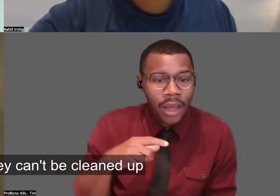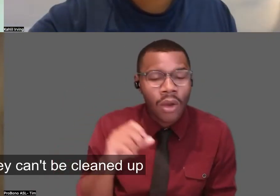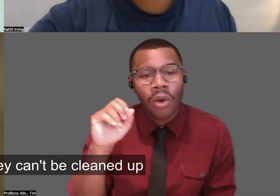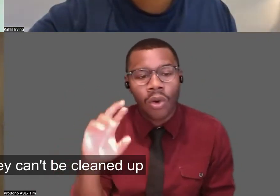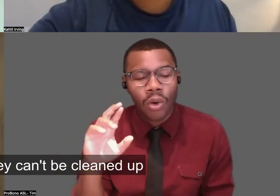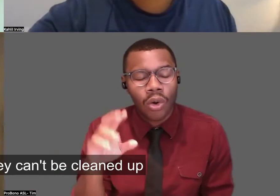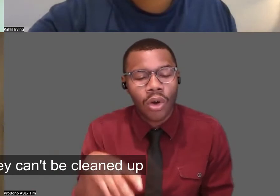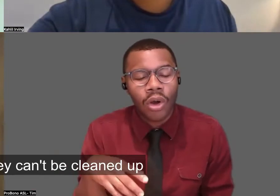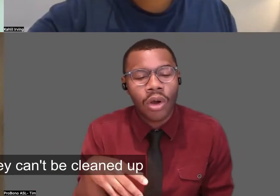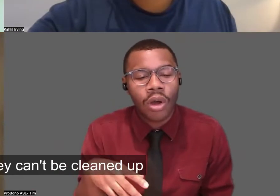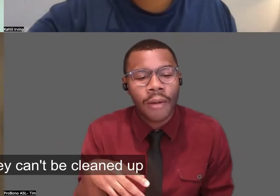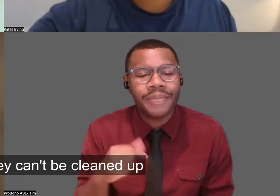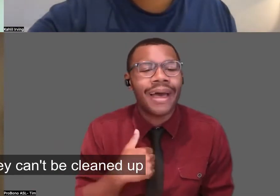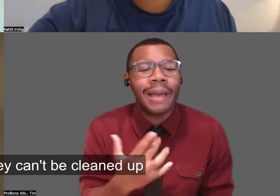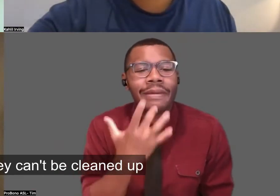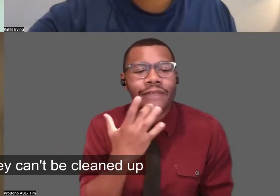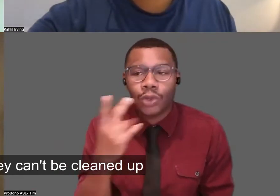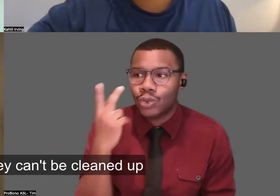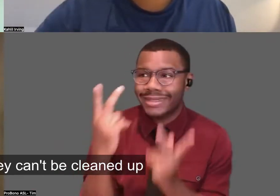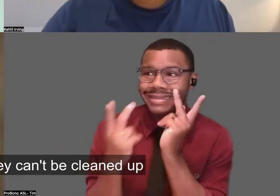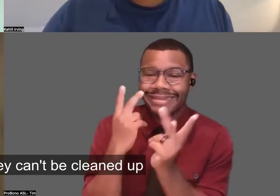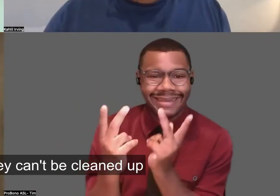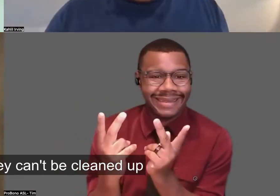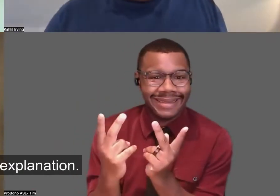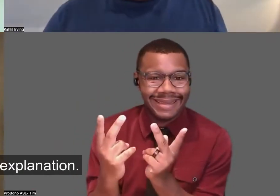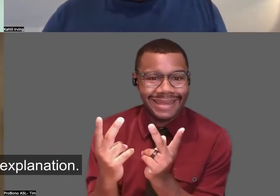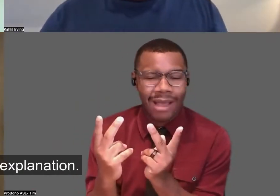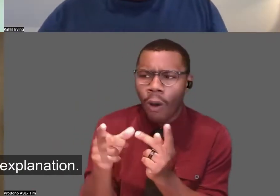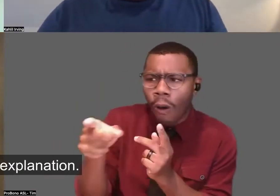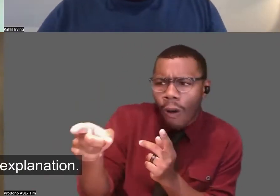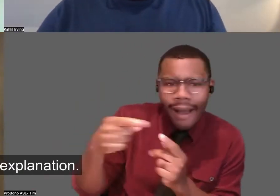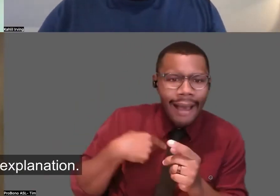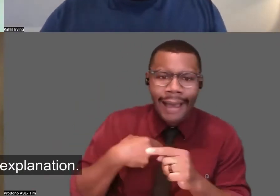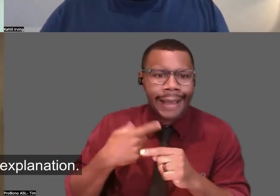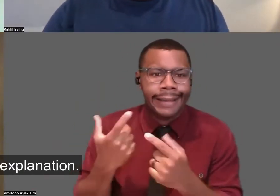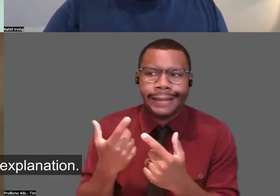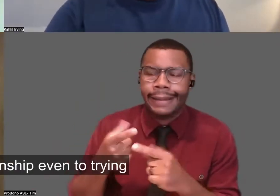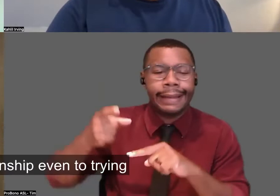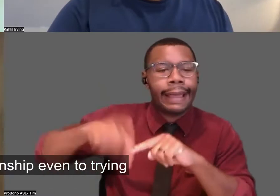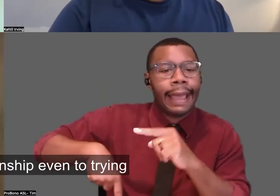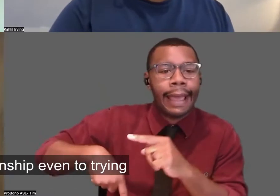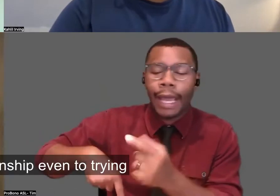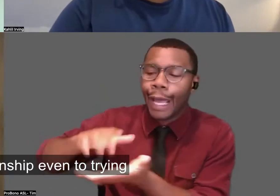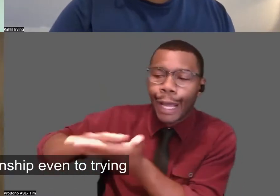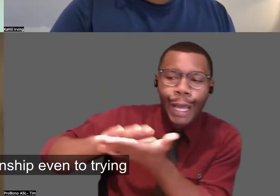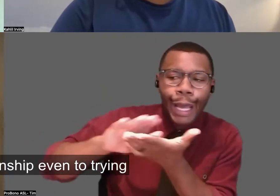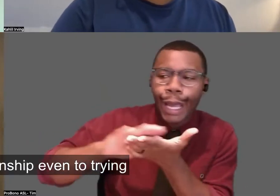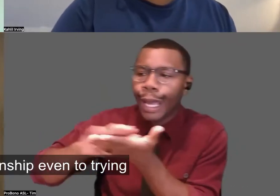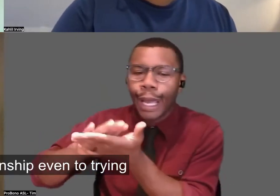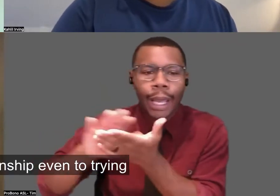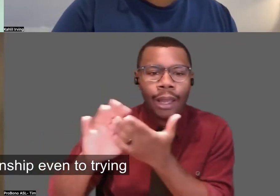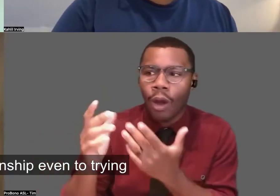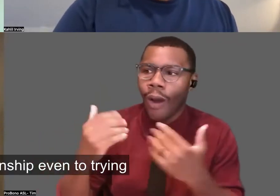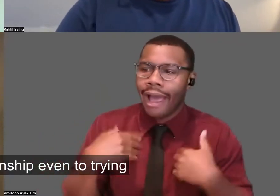make me feel like they can't be cleaned up to a single explanation. It's like